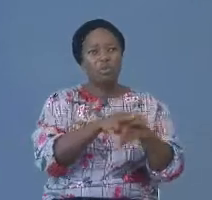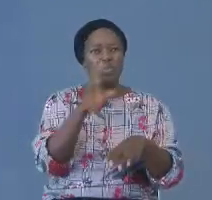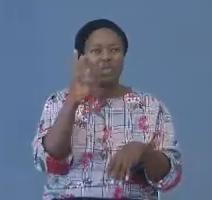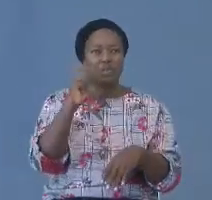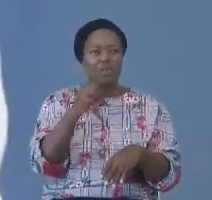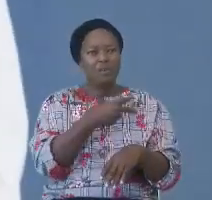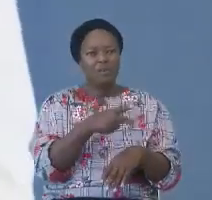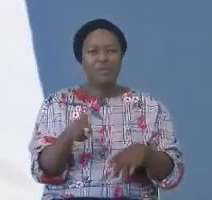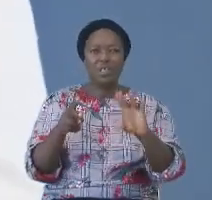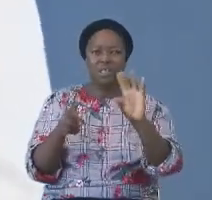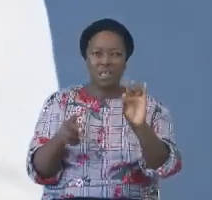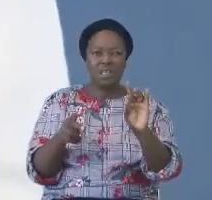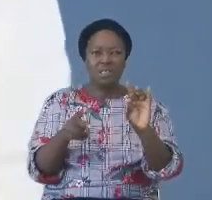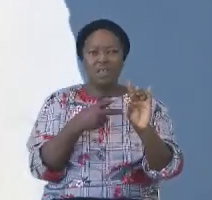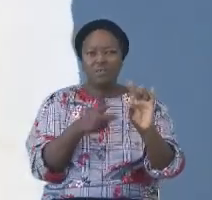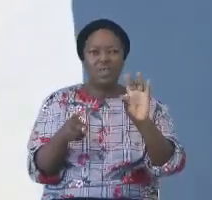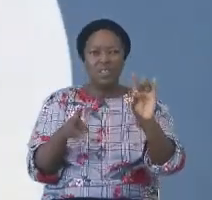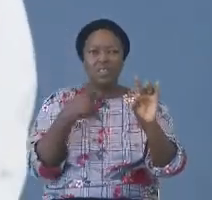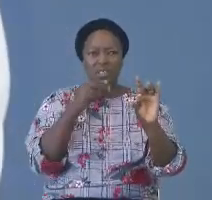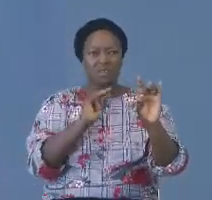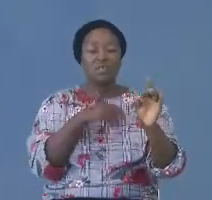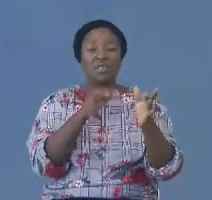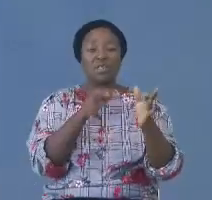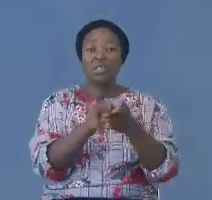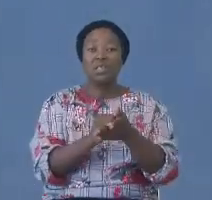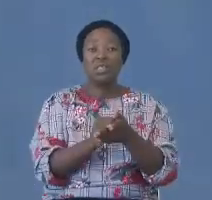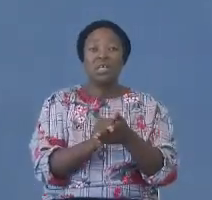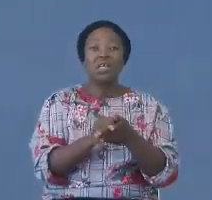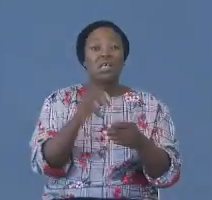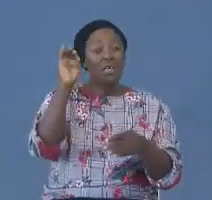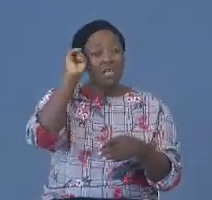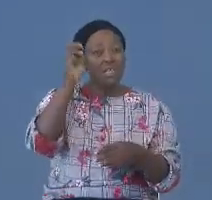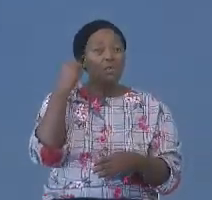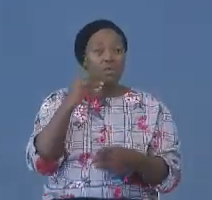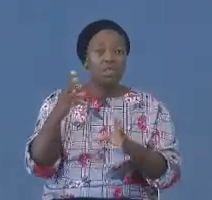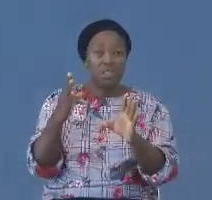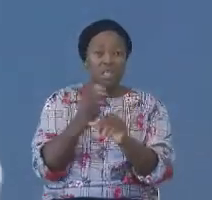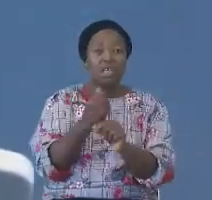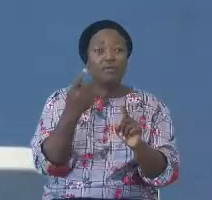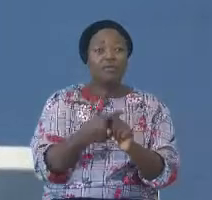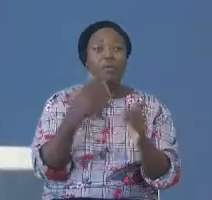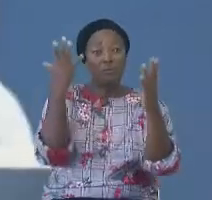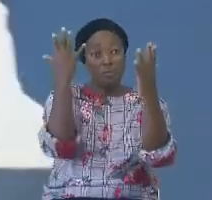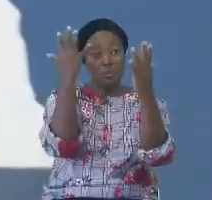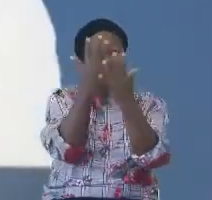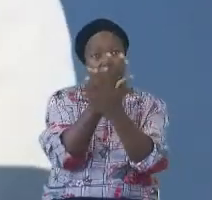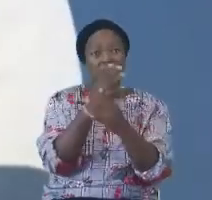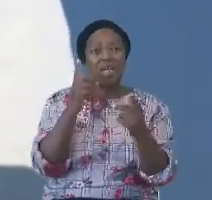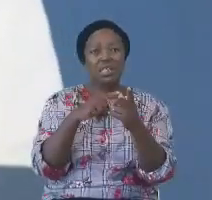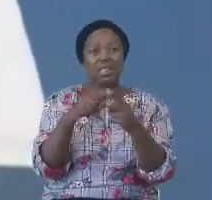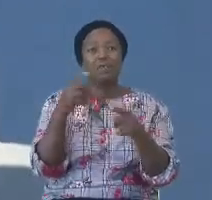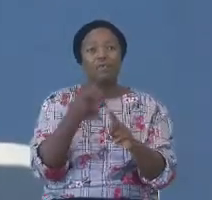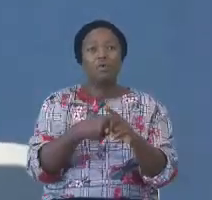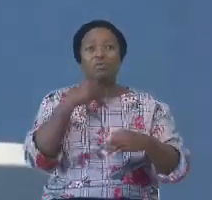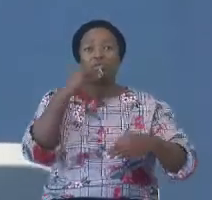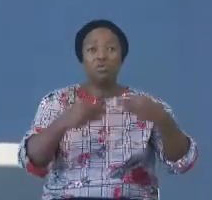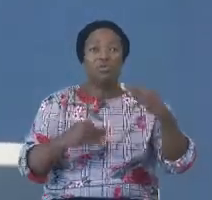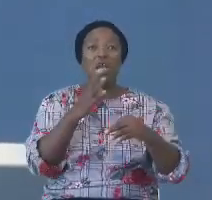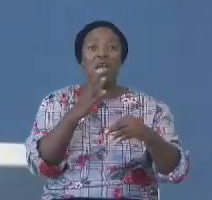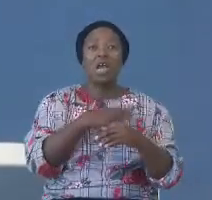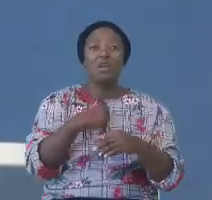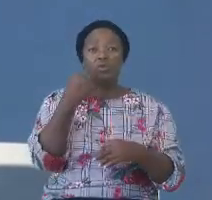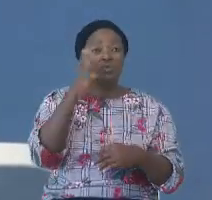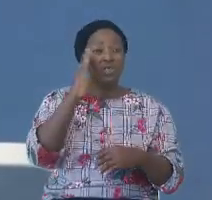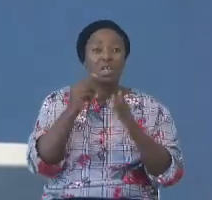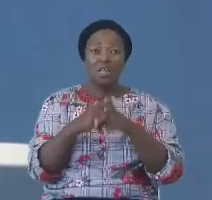ledge upon him and then in verse 8 it tells us in verse 8 it says it was taken